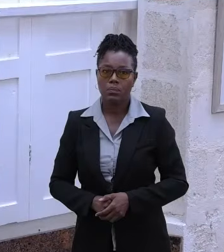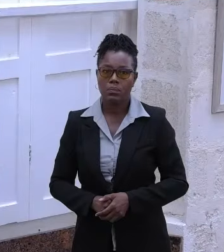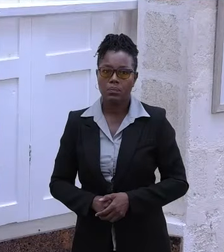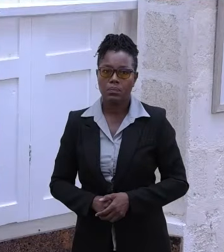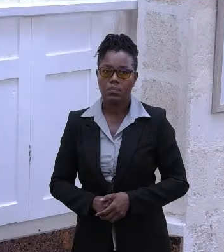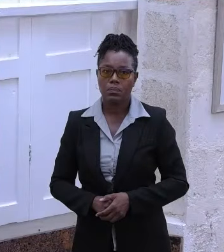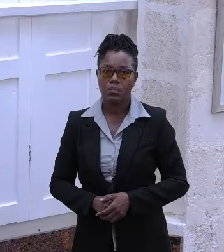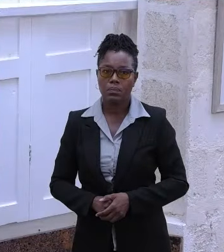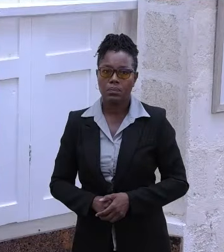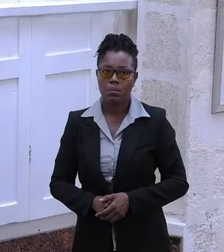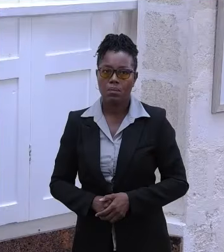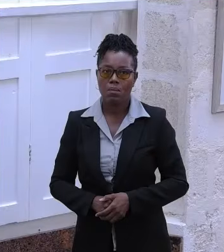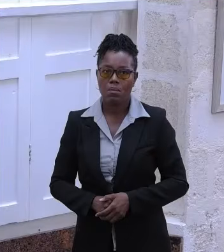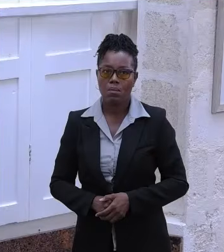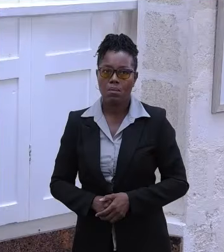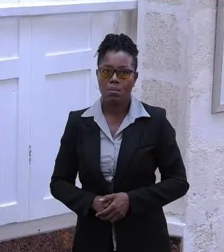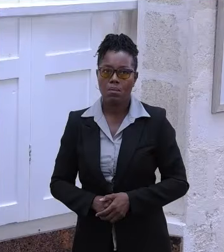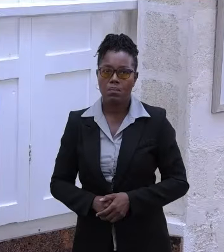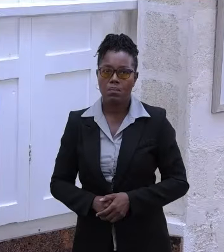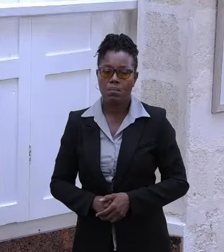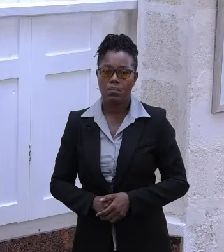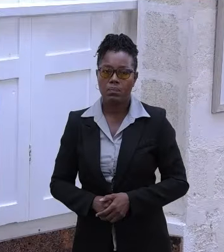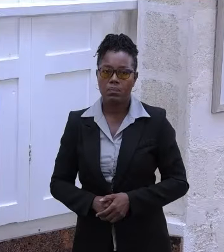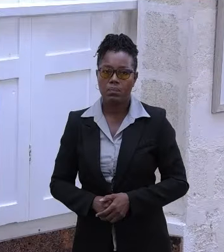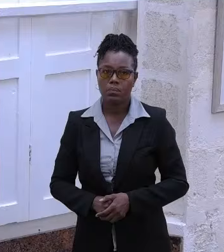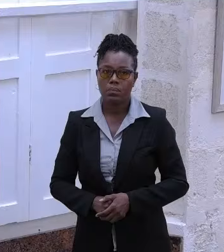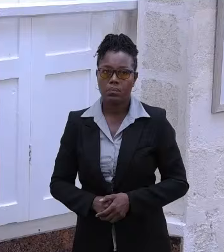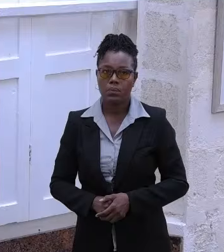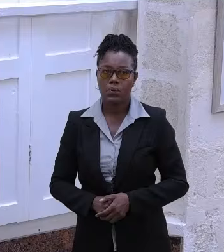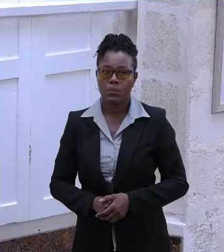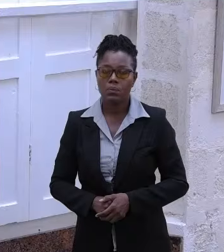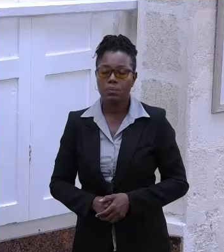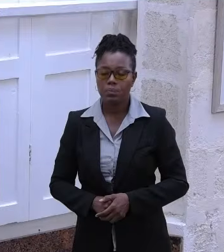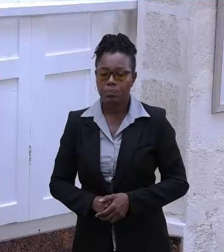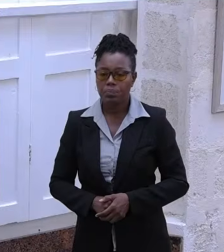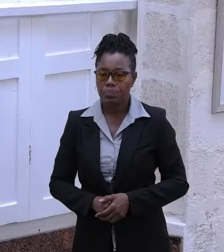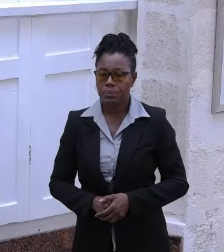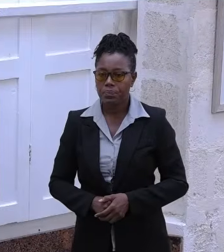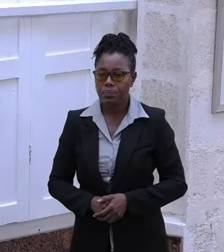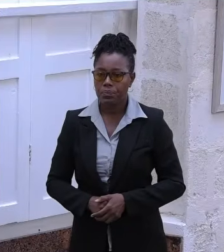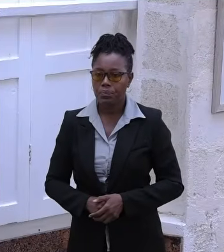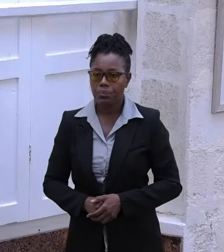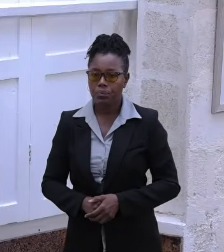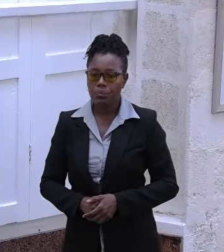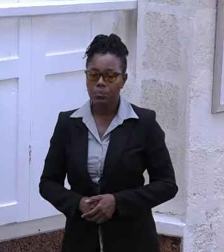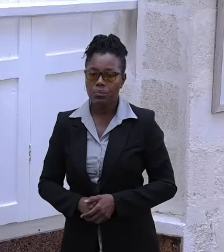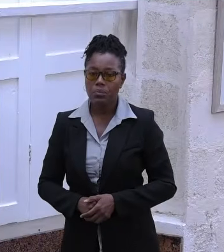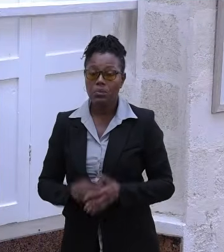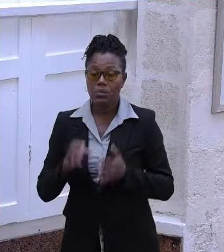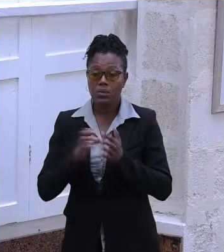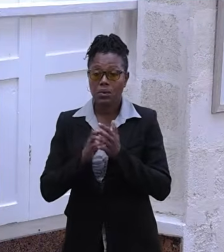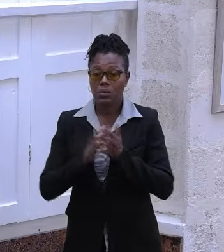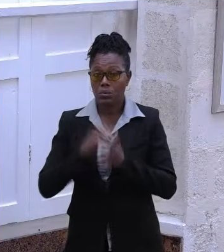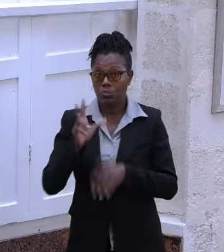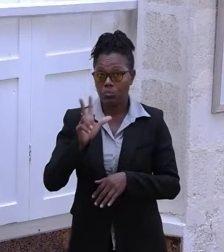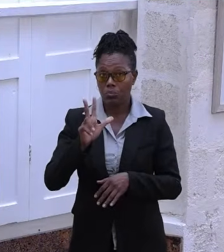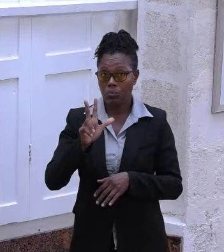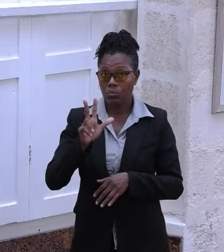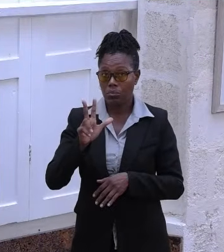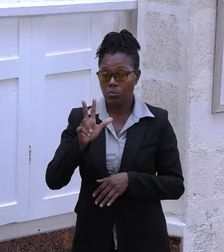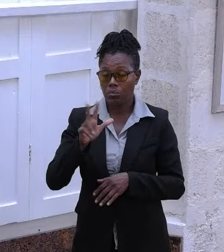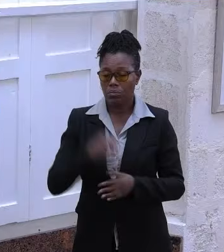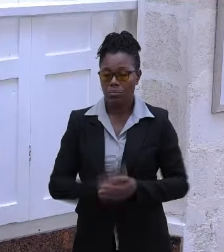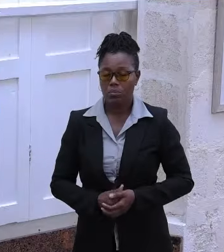That's in the Citizen Act, the qualifying periods, and I think it's section 3.